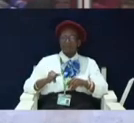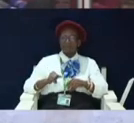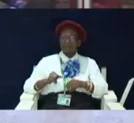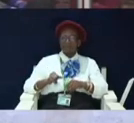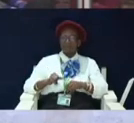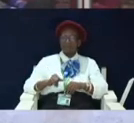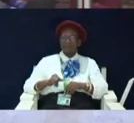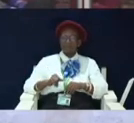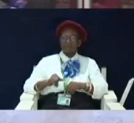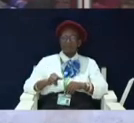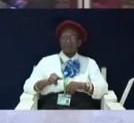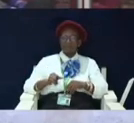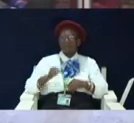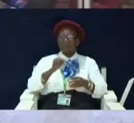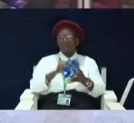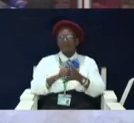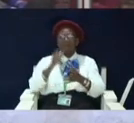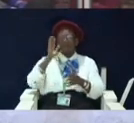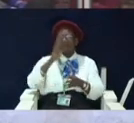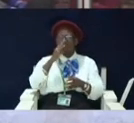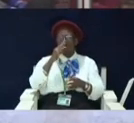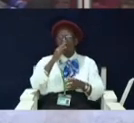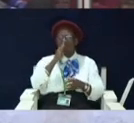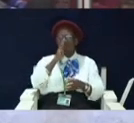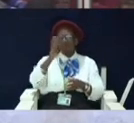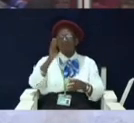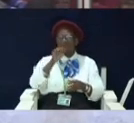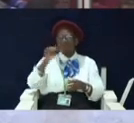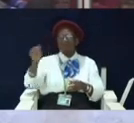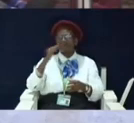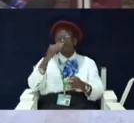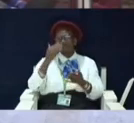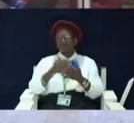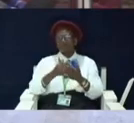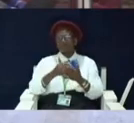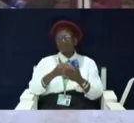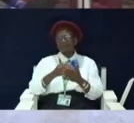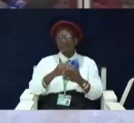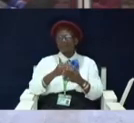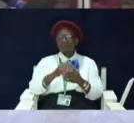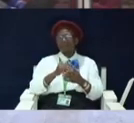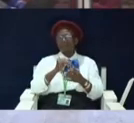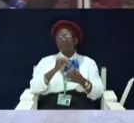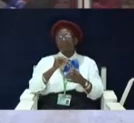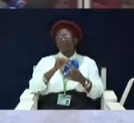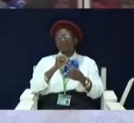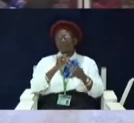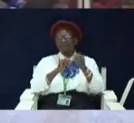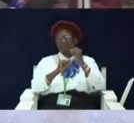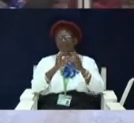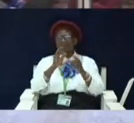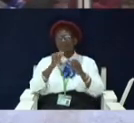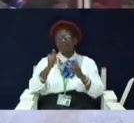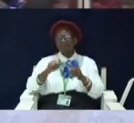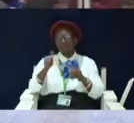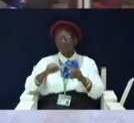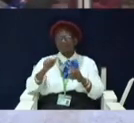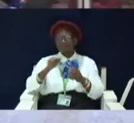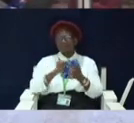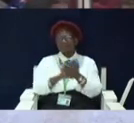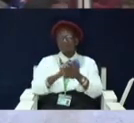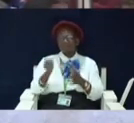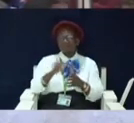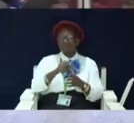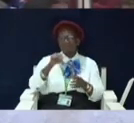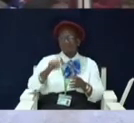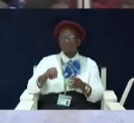will be a good idea if any time you want, you can raise the dead.